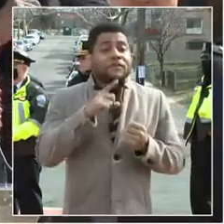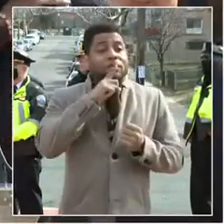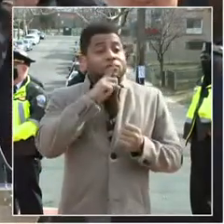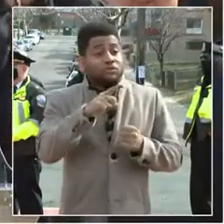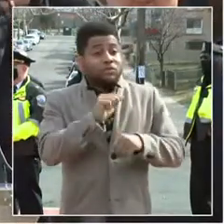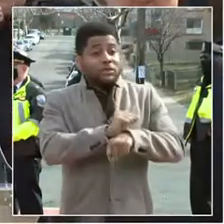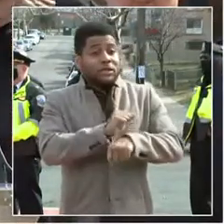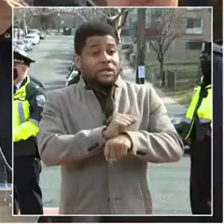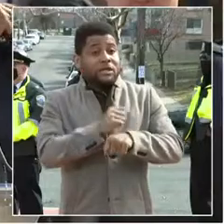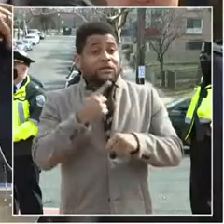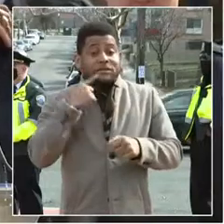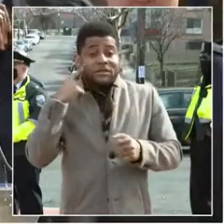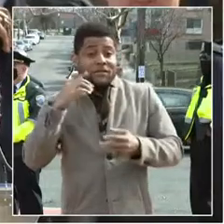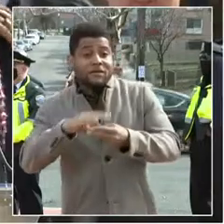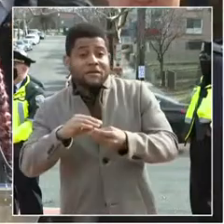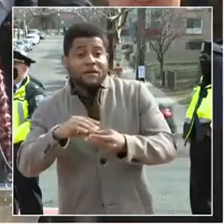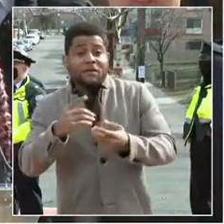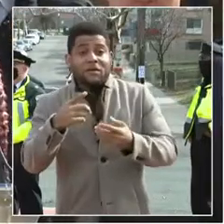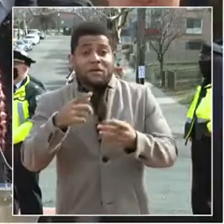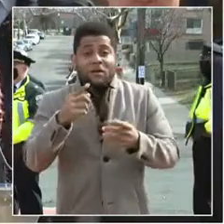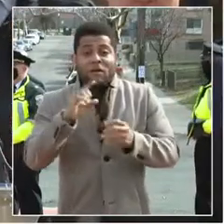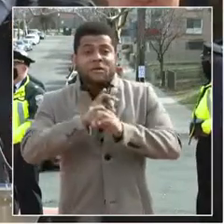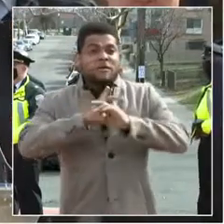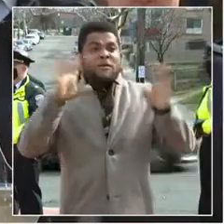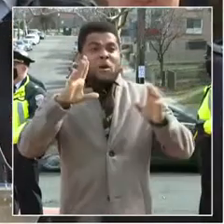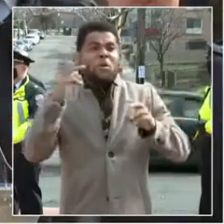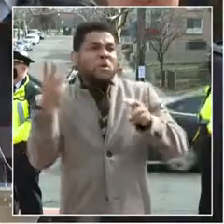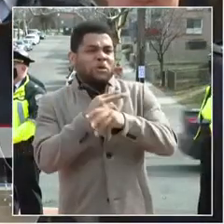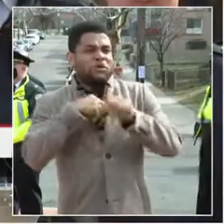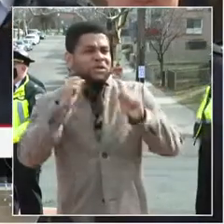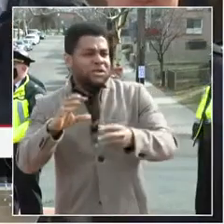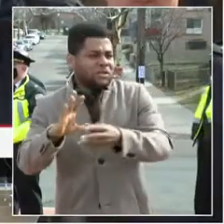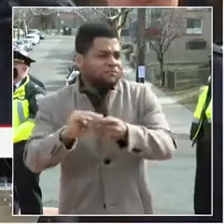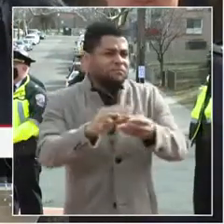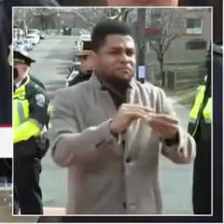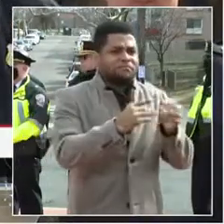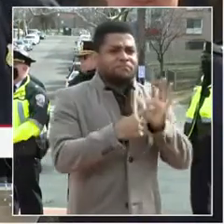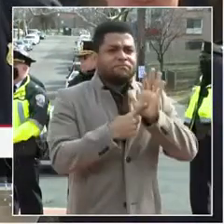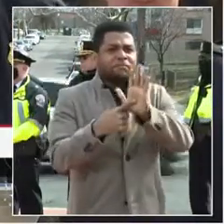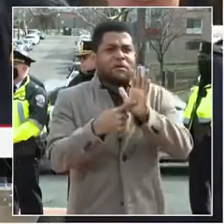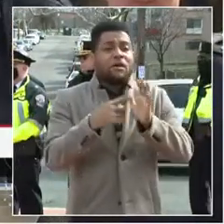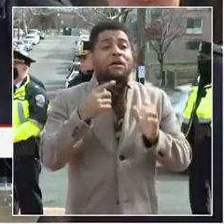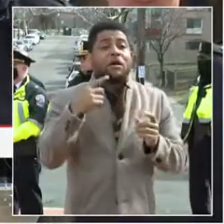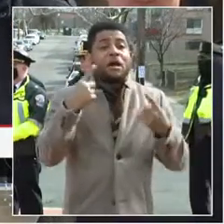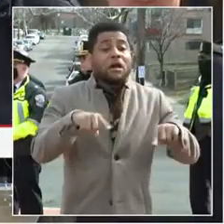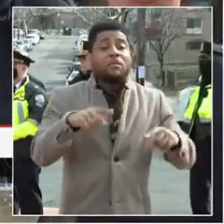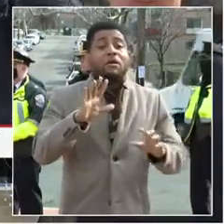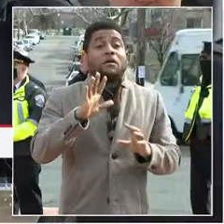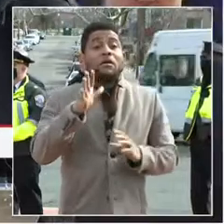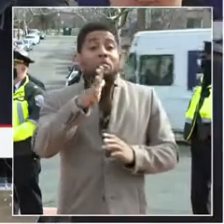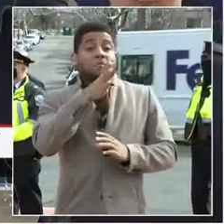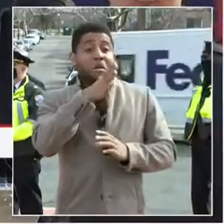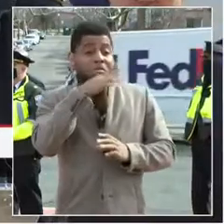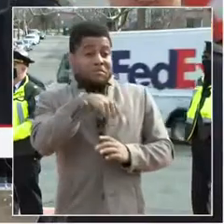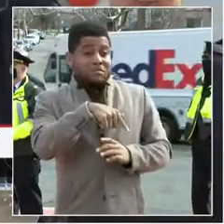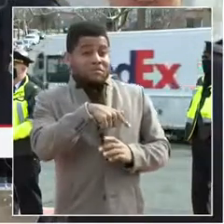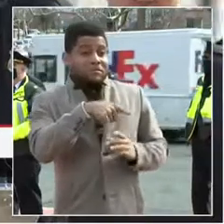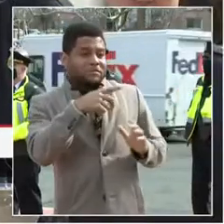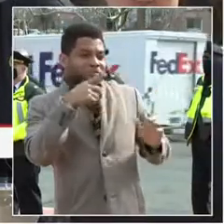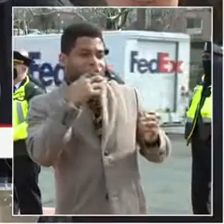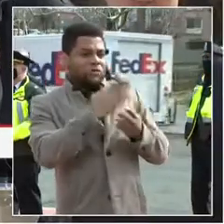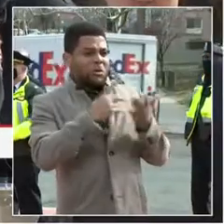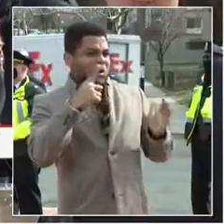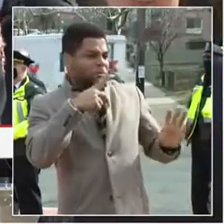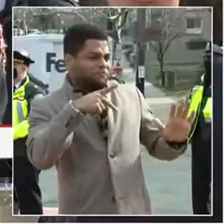violence that I'll ever have to report or could happen to a family. A mother was shot and killed by a stray bullet while sitting next to her